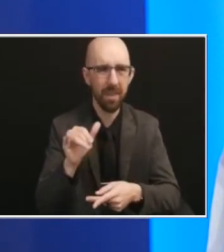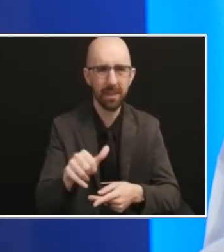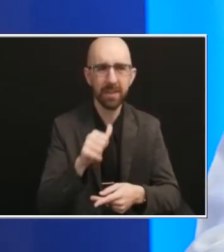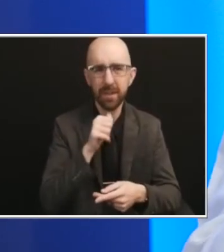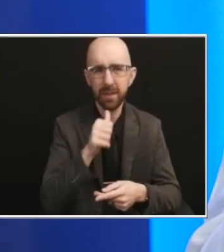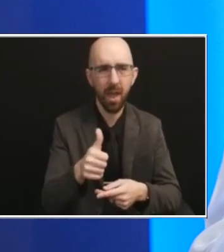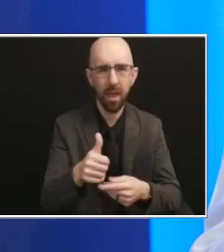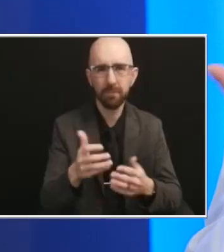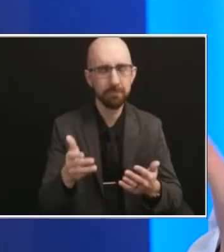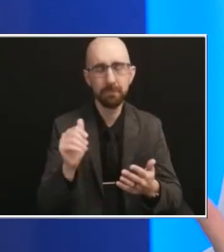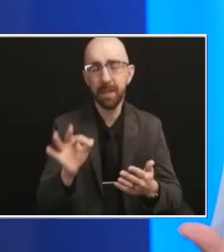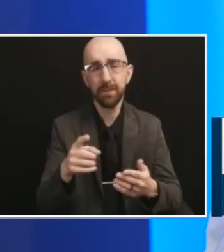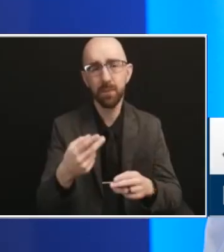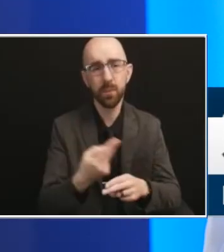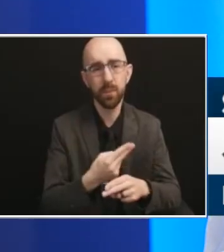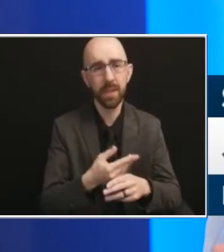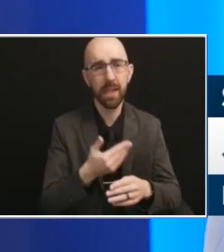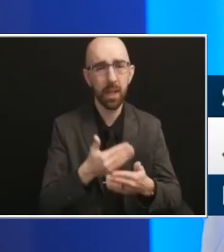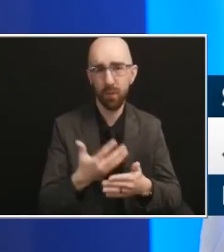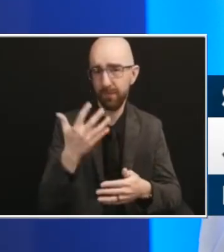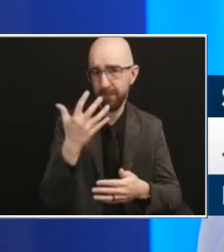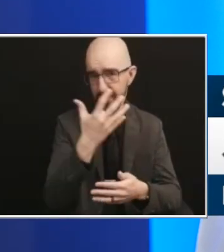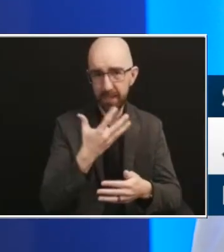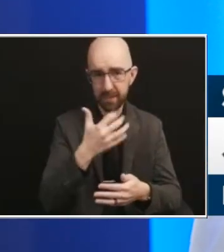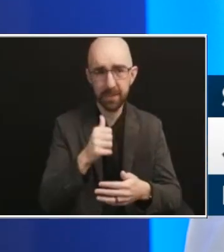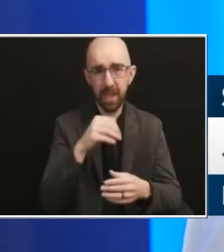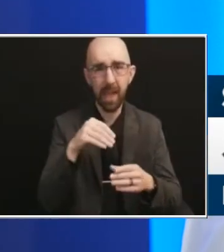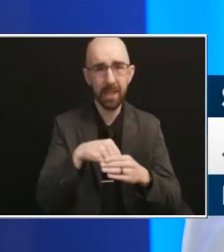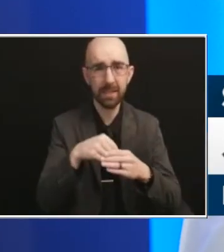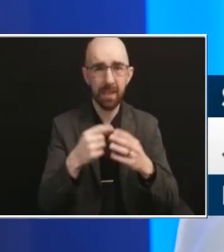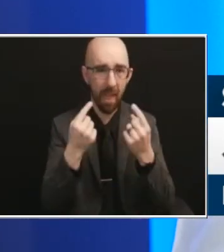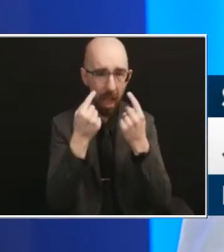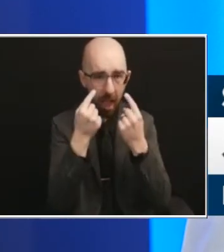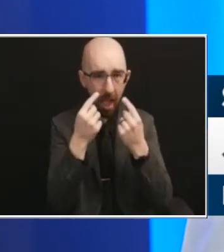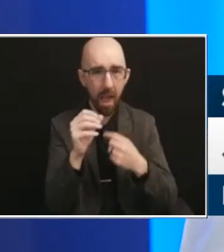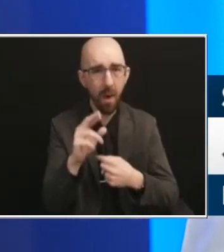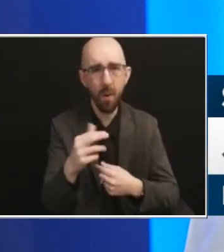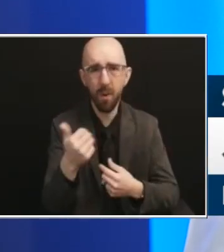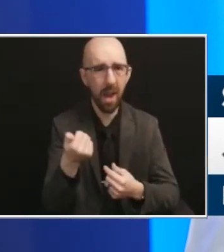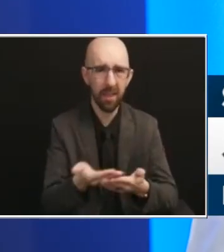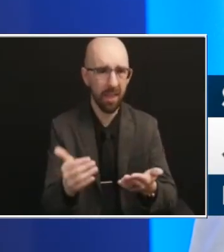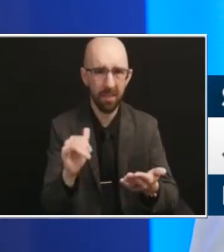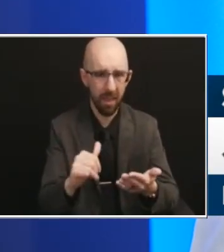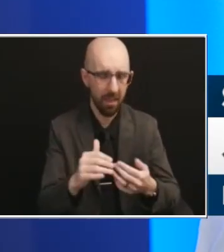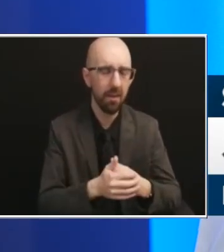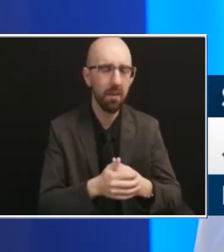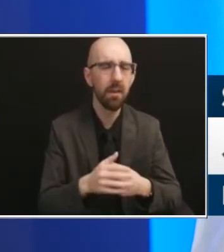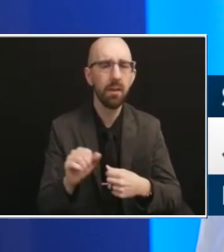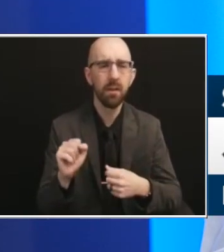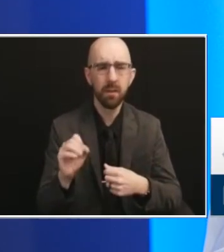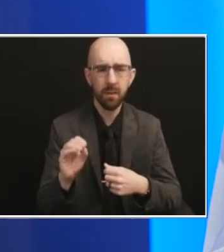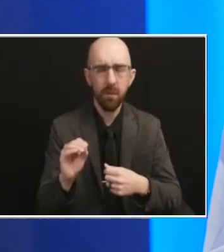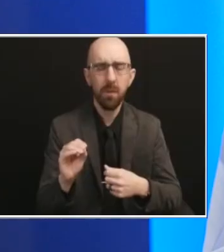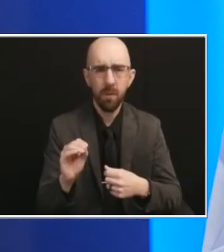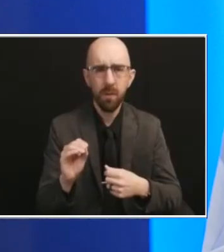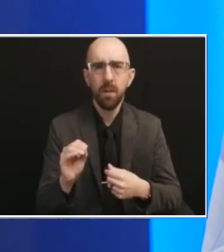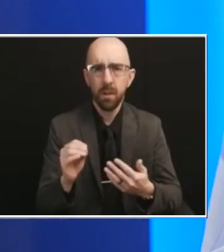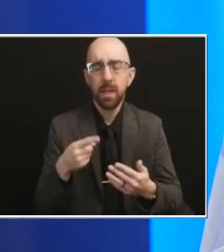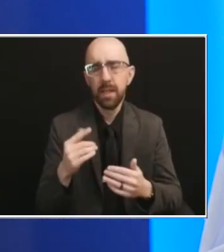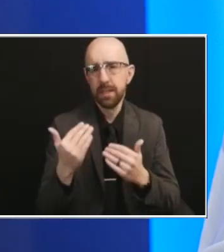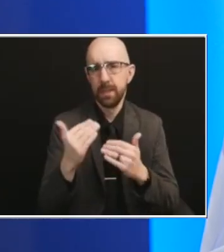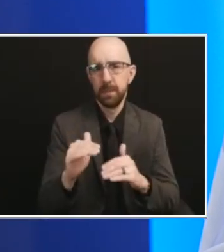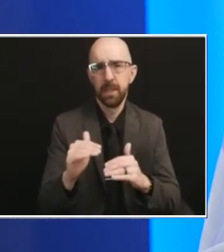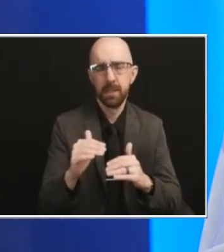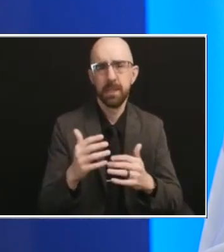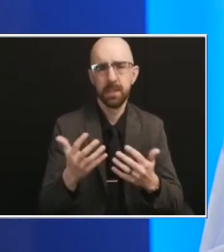you're using it near a face, you're not gonna get it into eyes or anything like that. So it does limit, when it